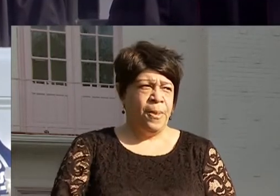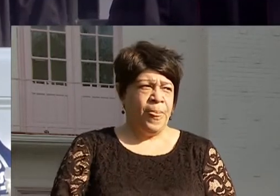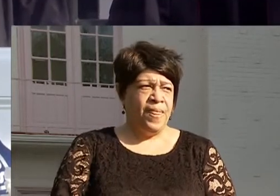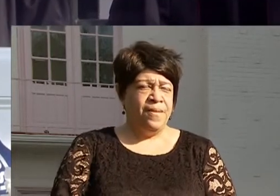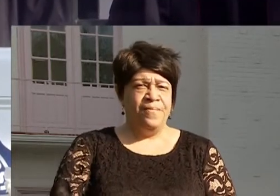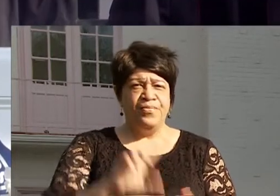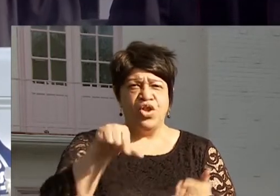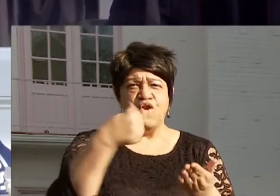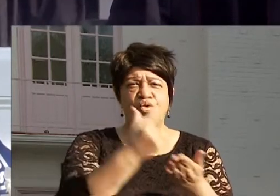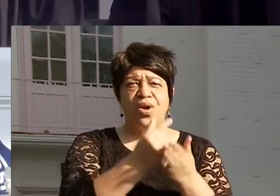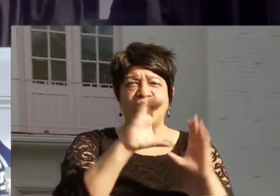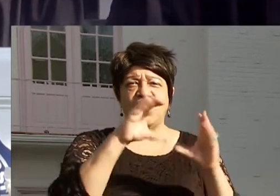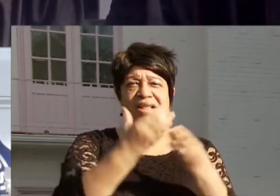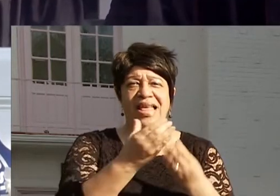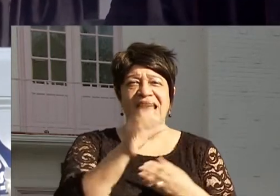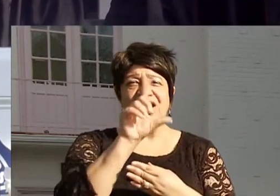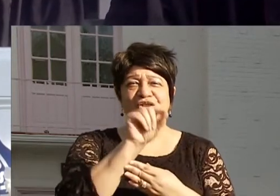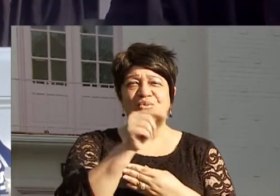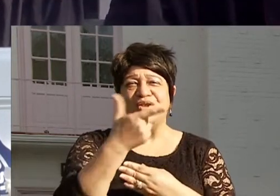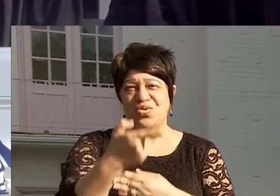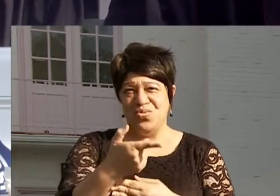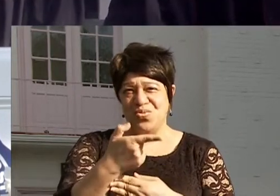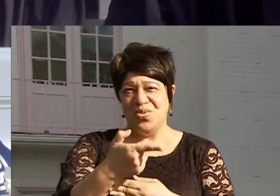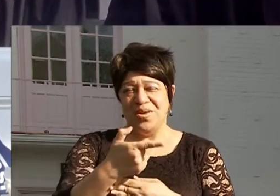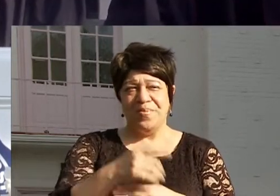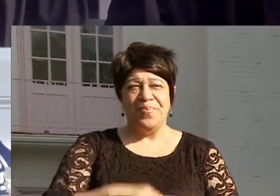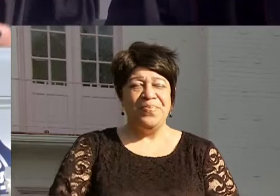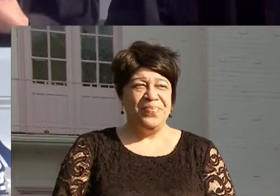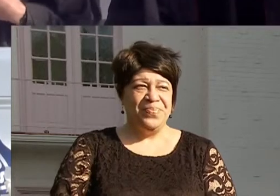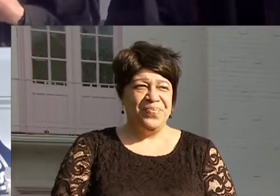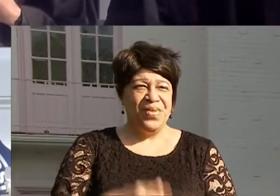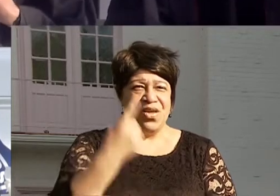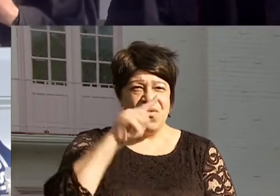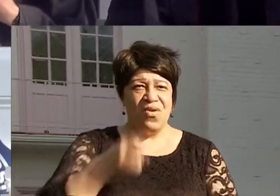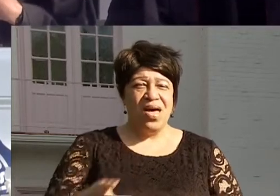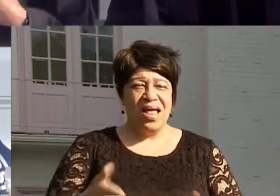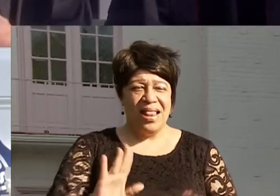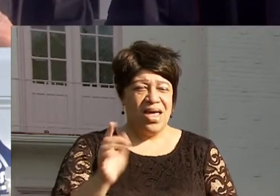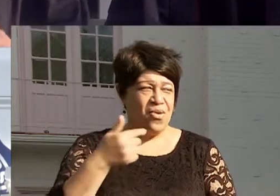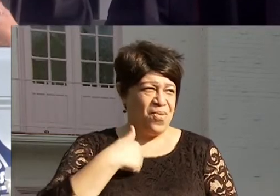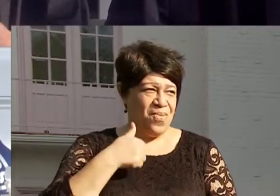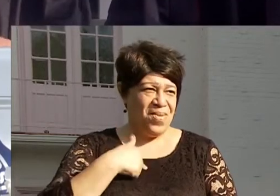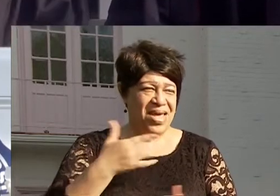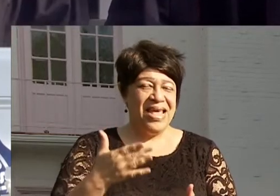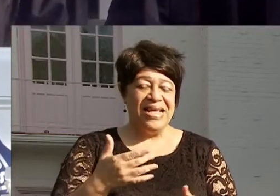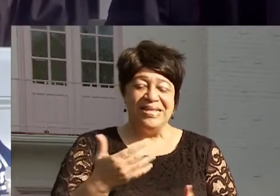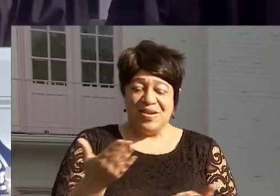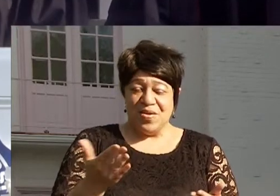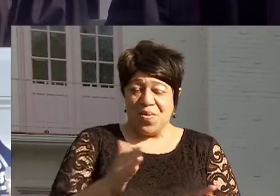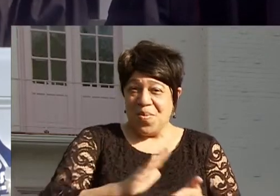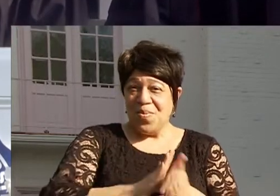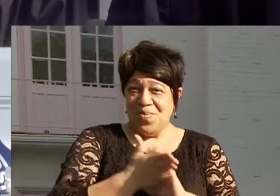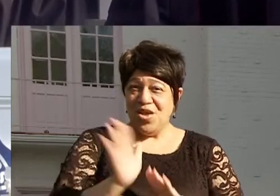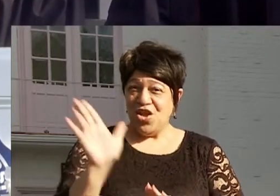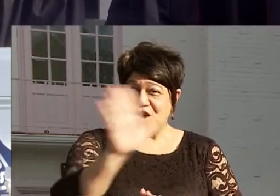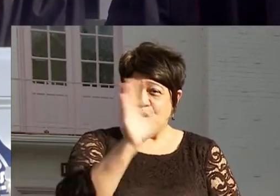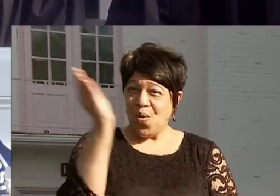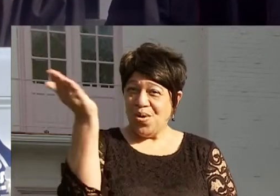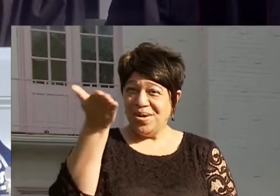the graduating class of 2021, for allowing me to be your speaker at your commencement.